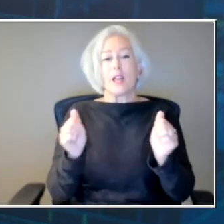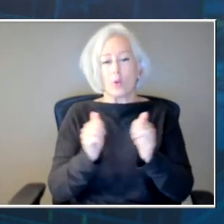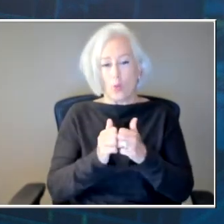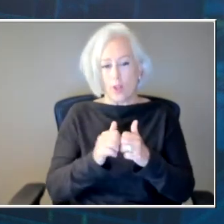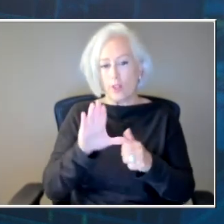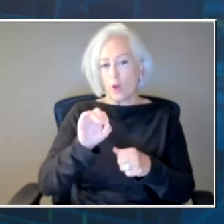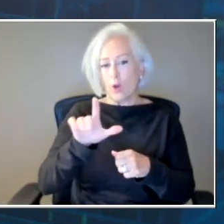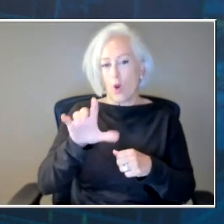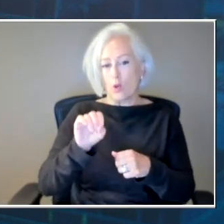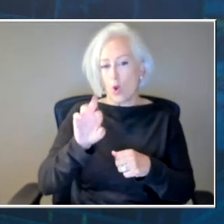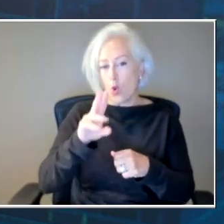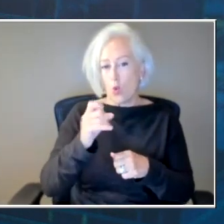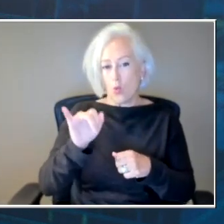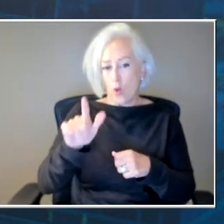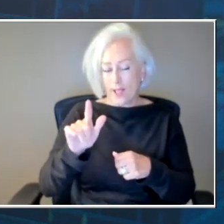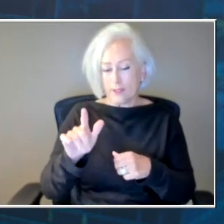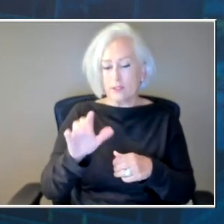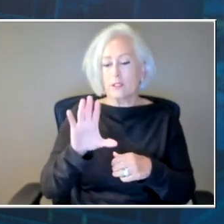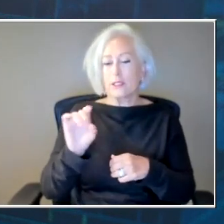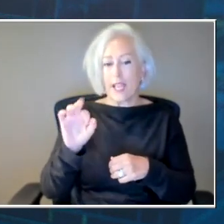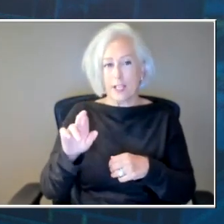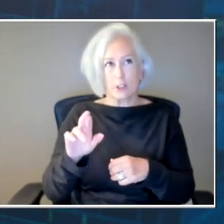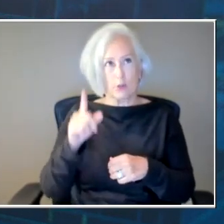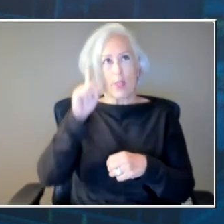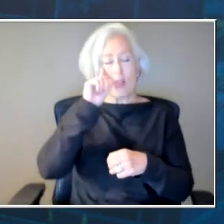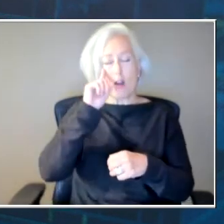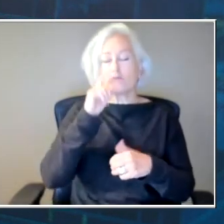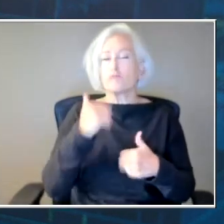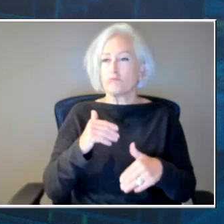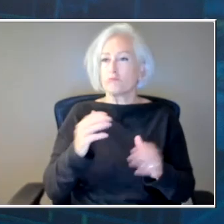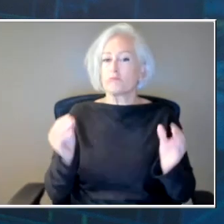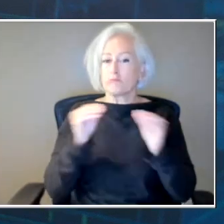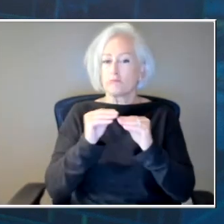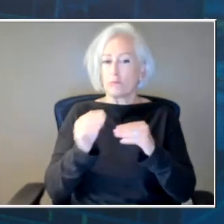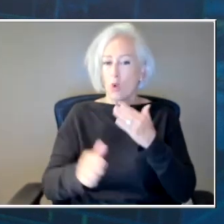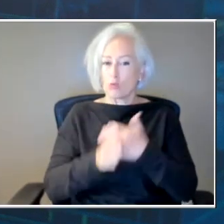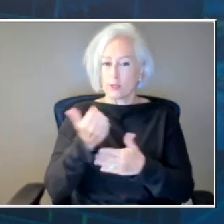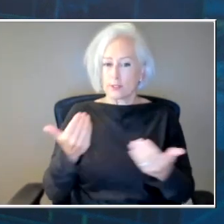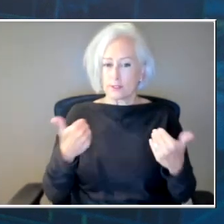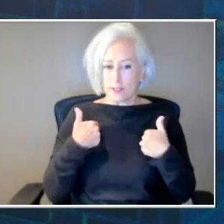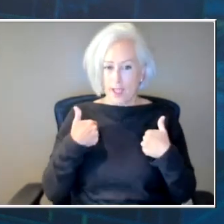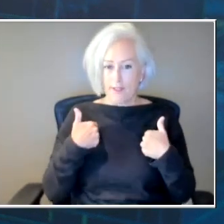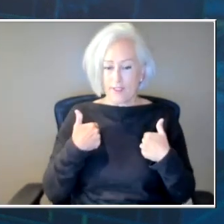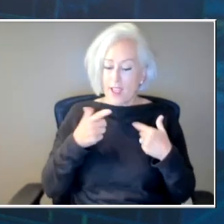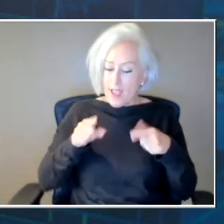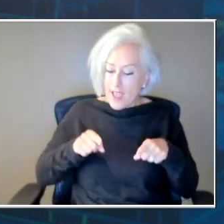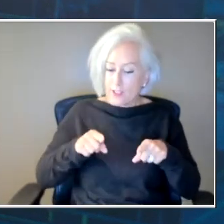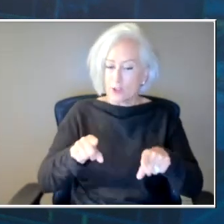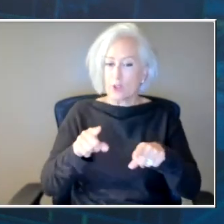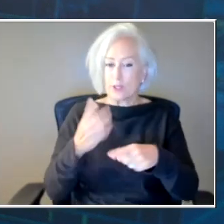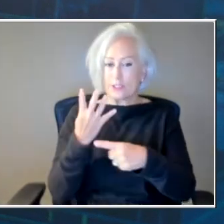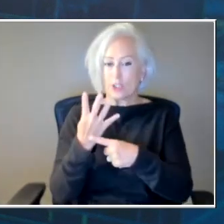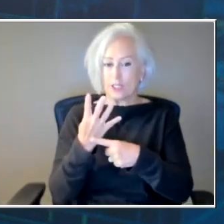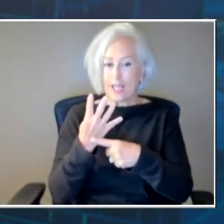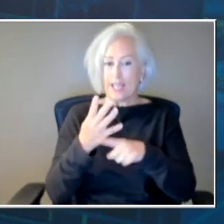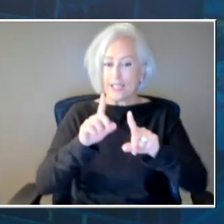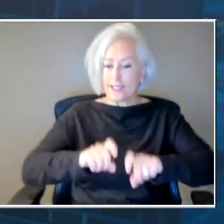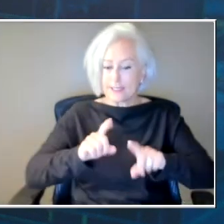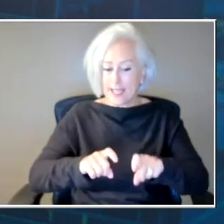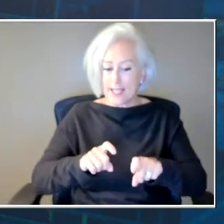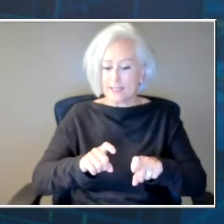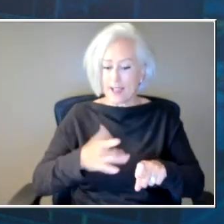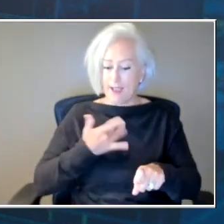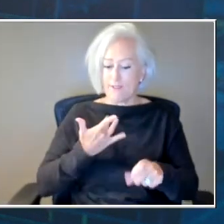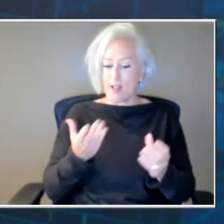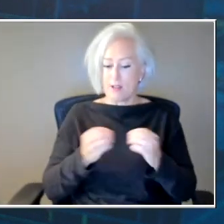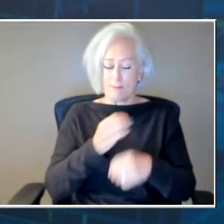that there was increased risk. And then doing the genetic testing and finding out, I think you're right, it was empowering, understanding what that was. And